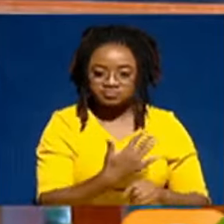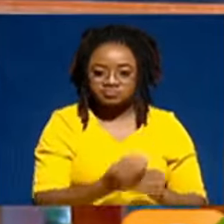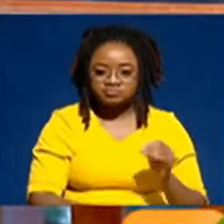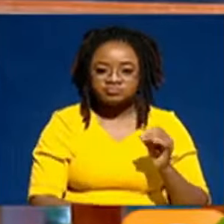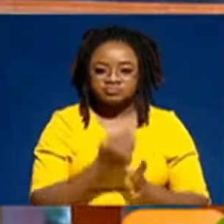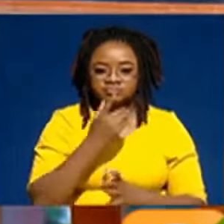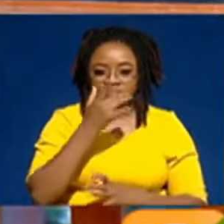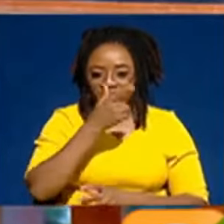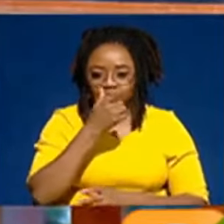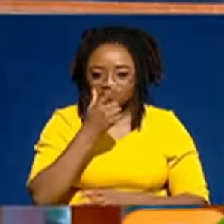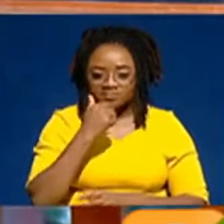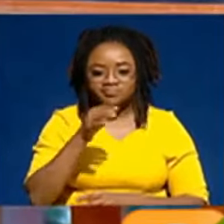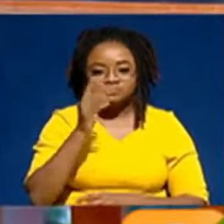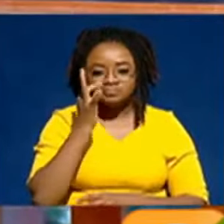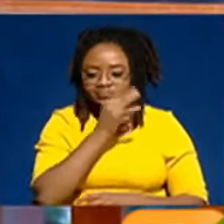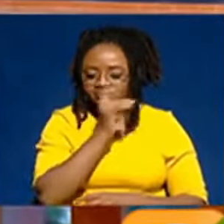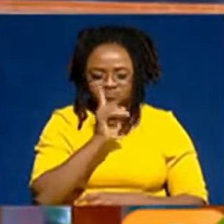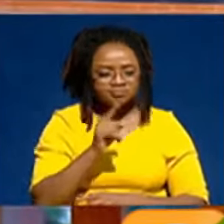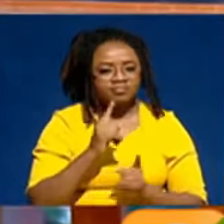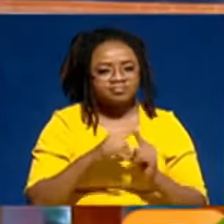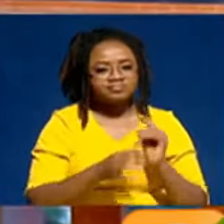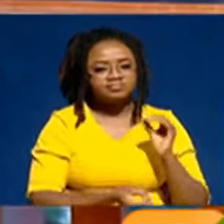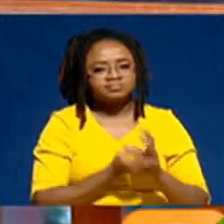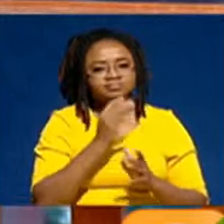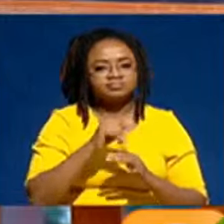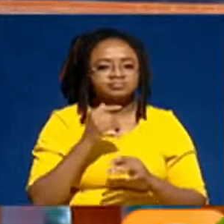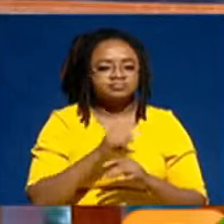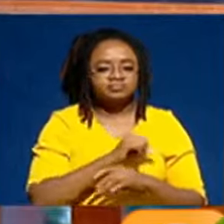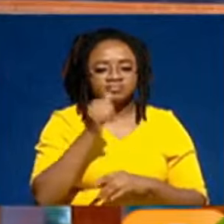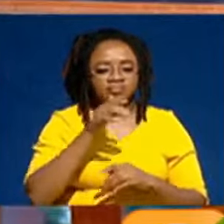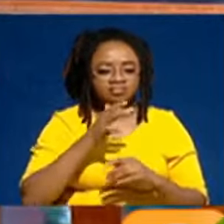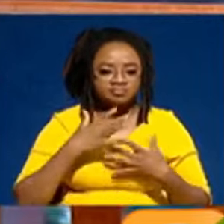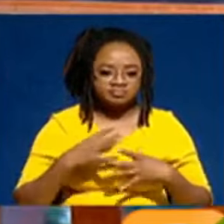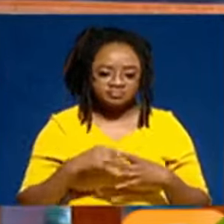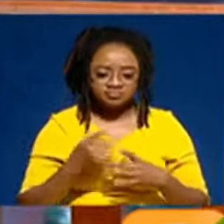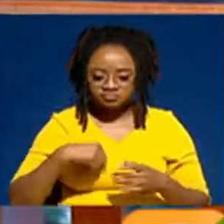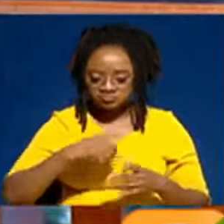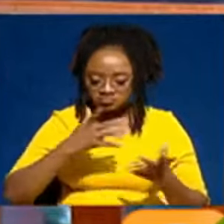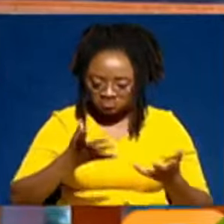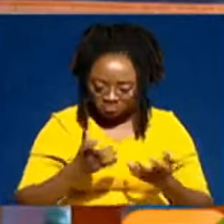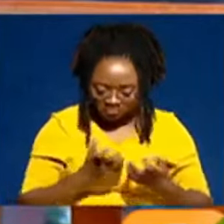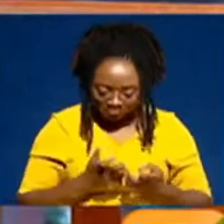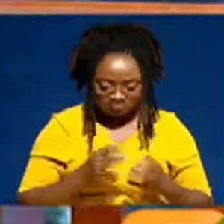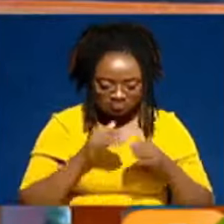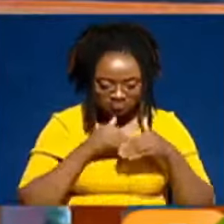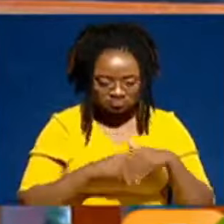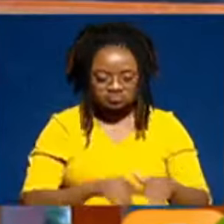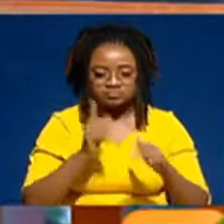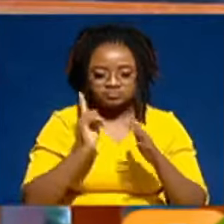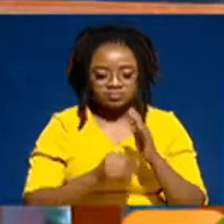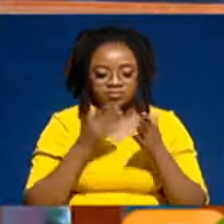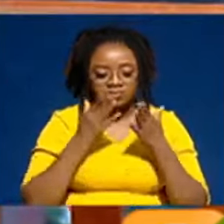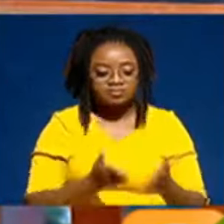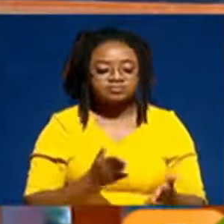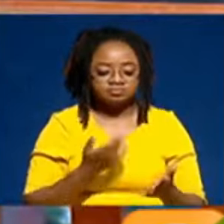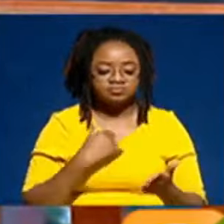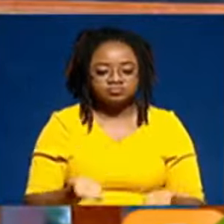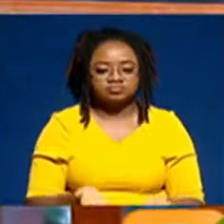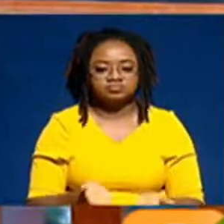by Kibaki. Kibaki just happened to be the driver at that time. So we need to stick to what has been there. We need to build on our